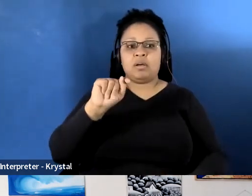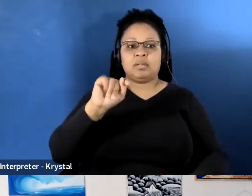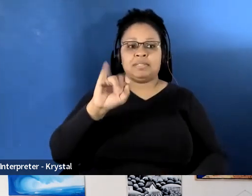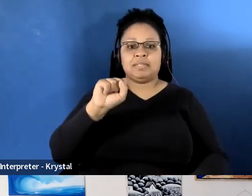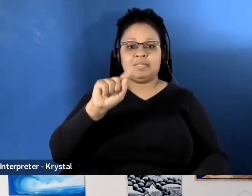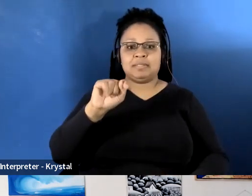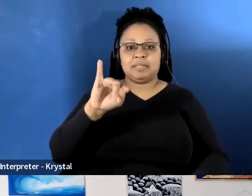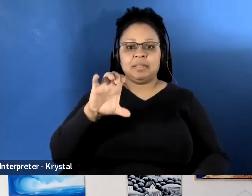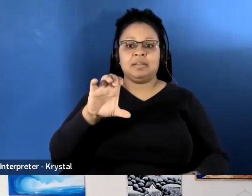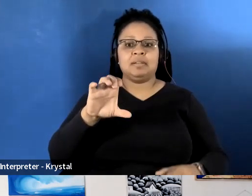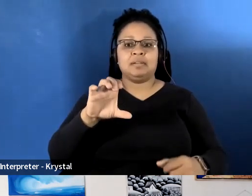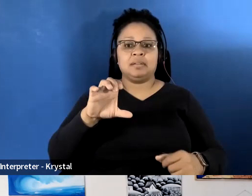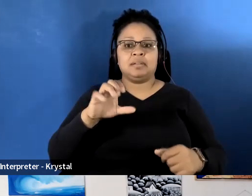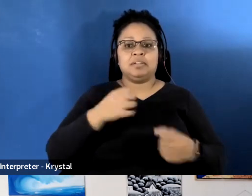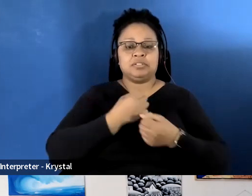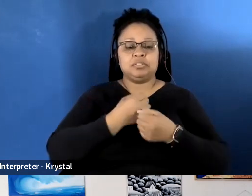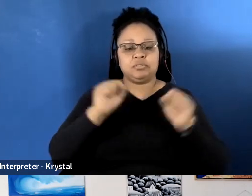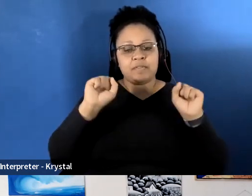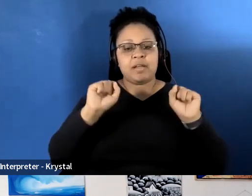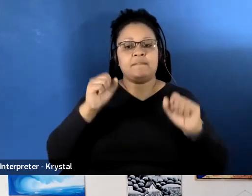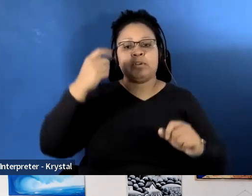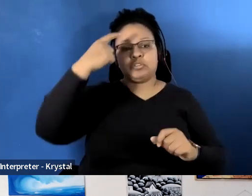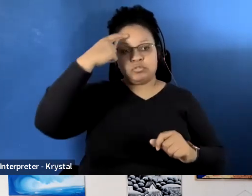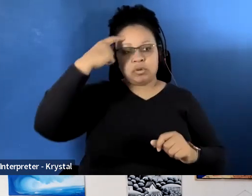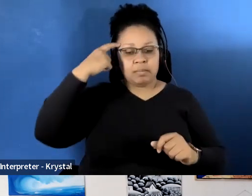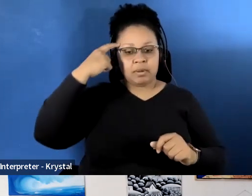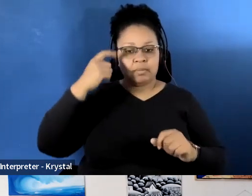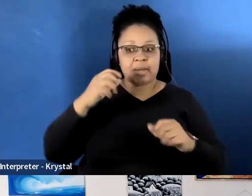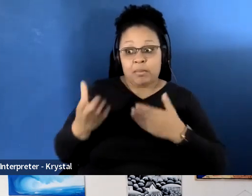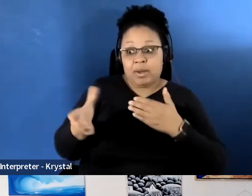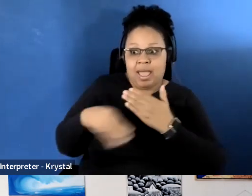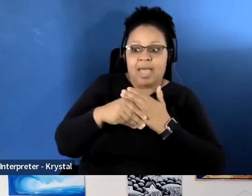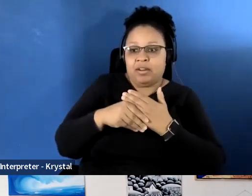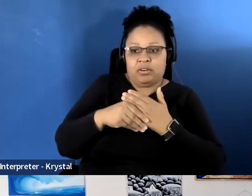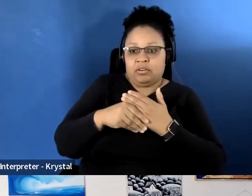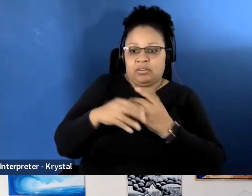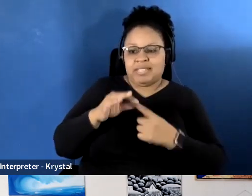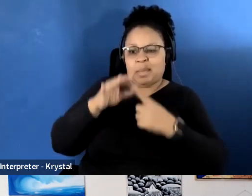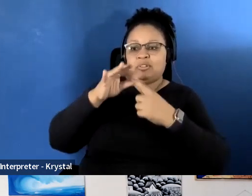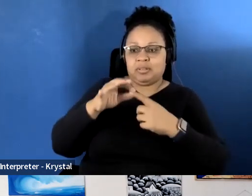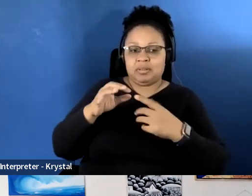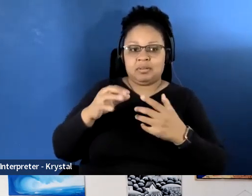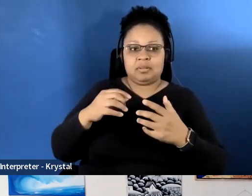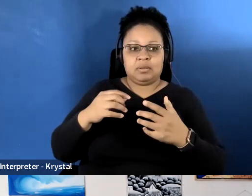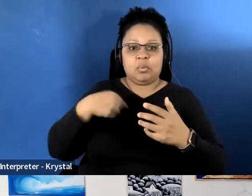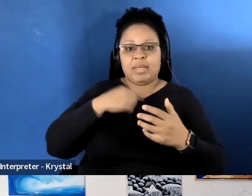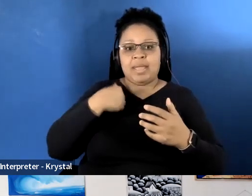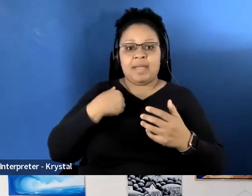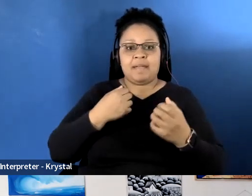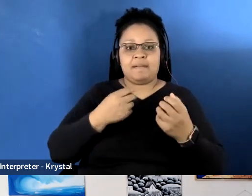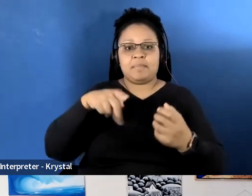make an exception. And I would love to add her to that, because that's just kind of what we do, is have peer